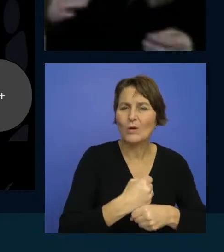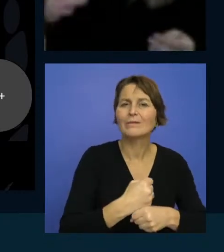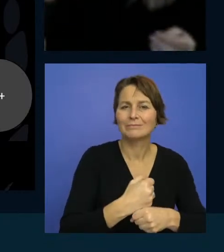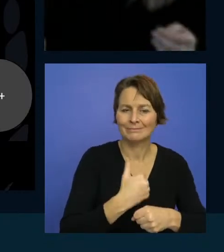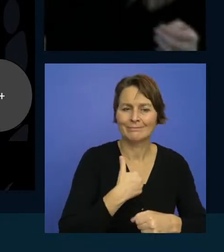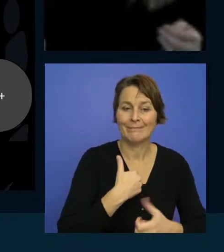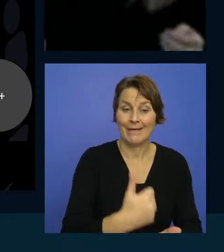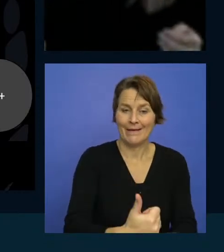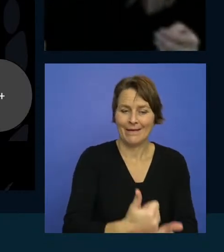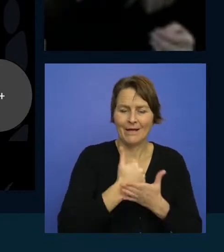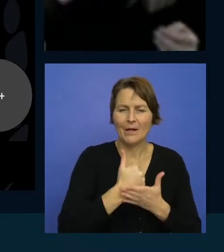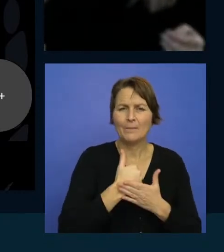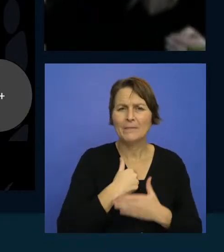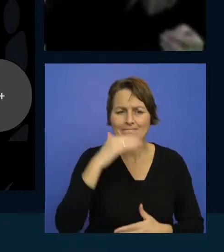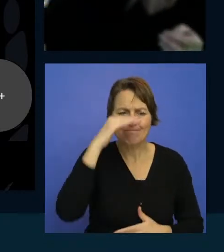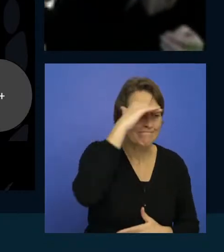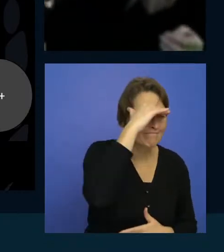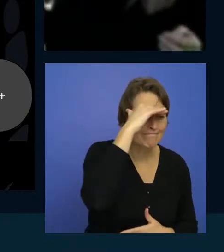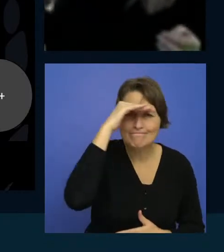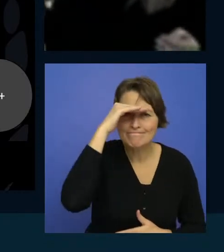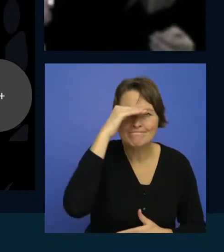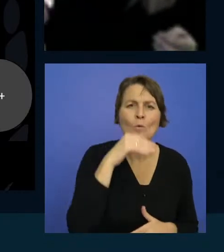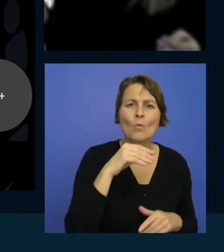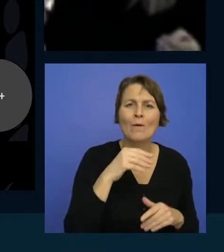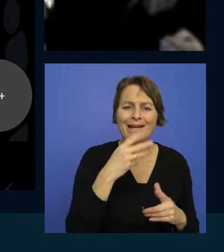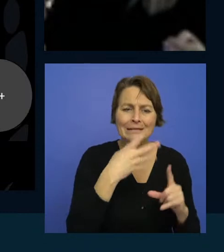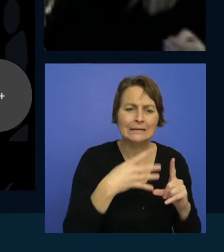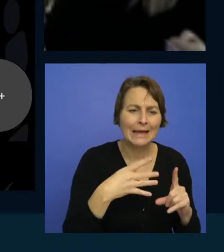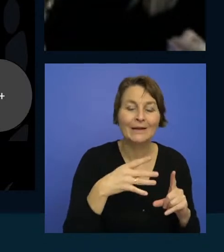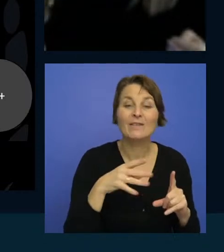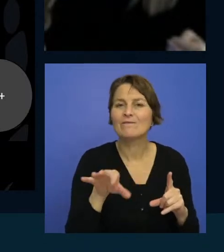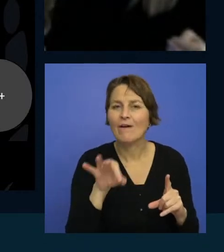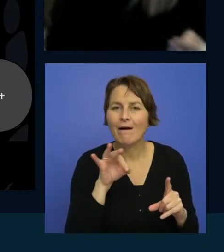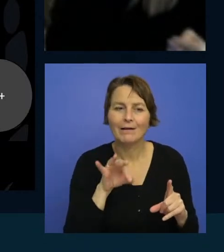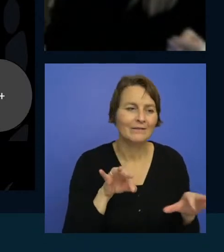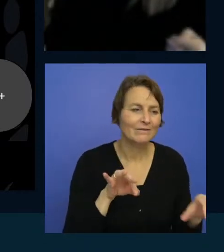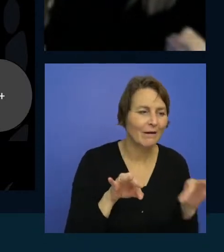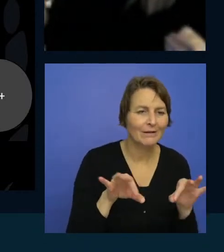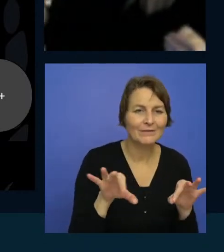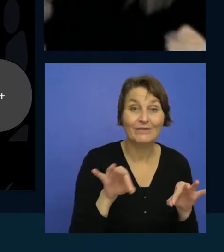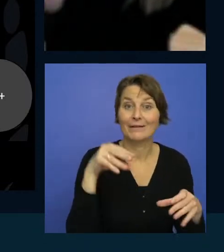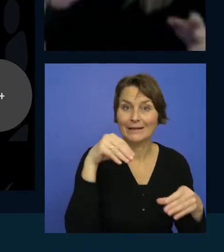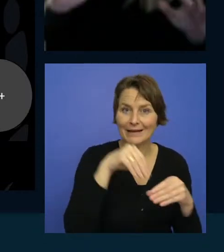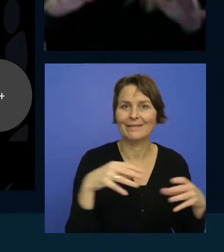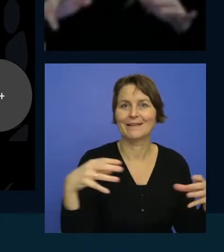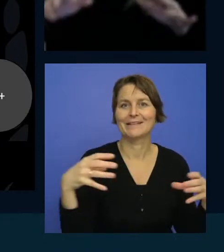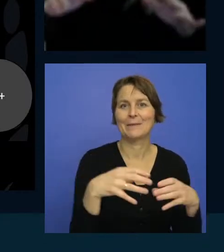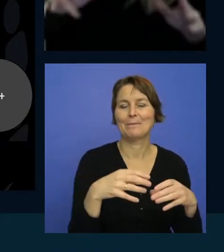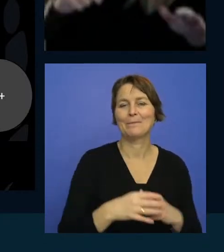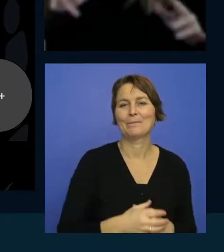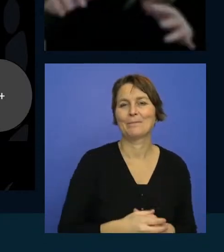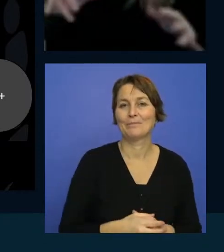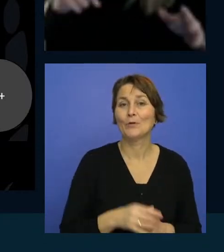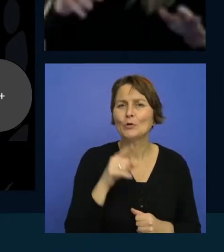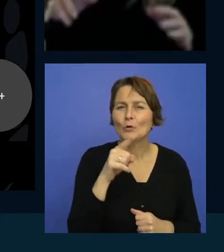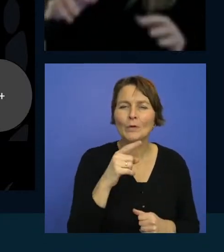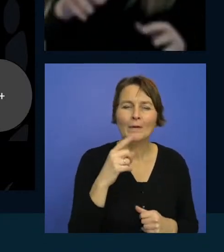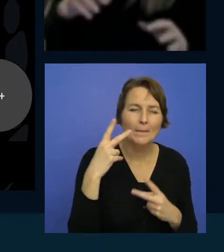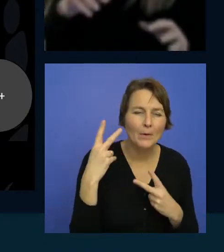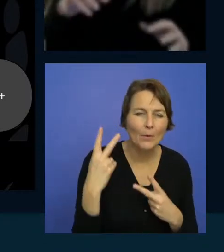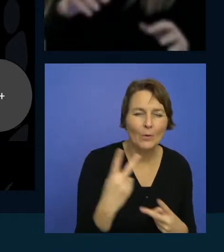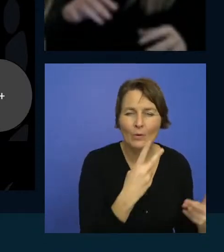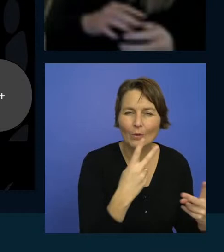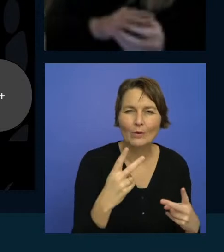So it kind of gives another layer of data findability within Teams. So you can search for data